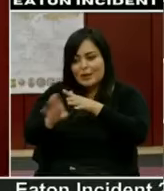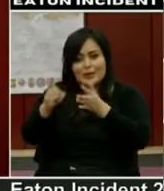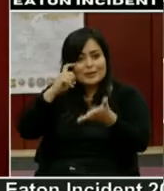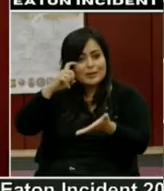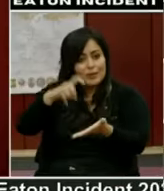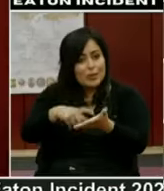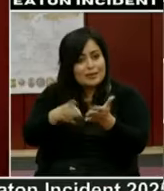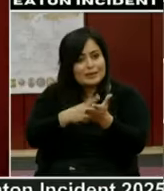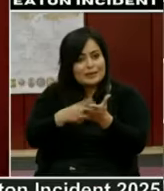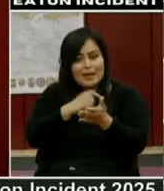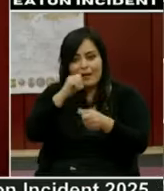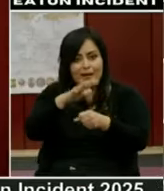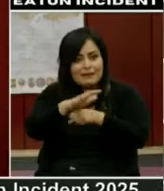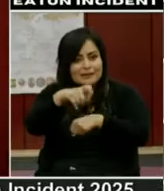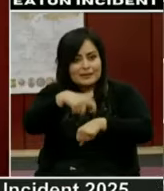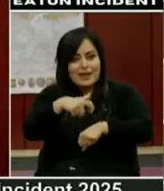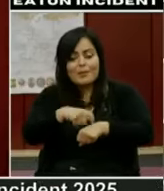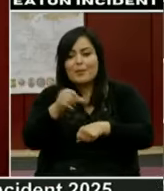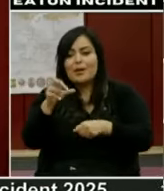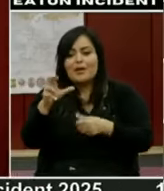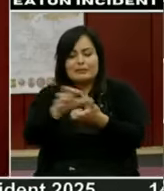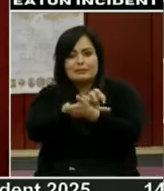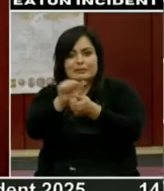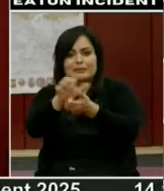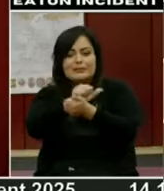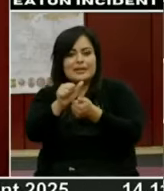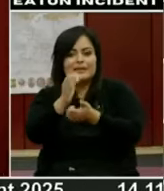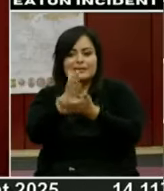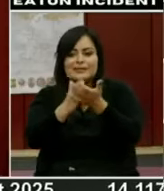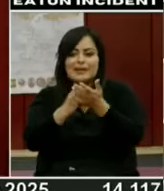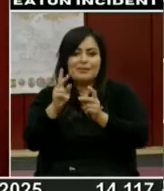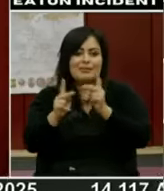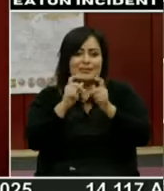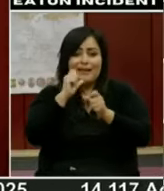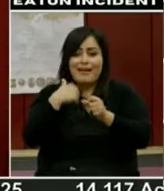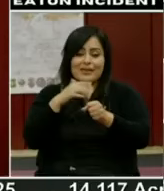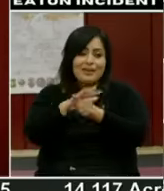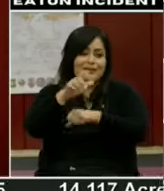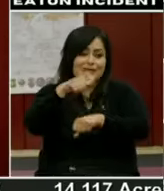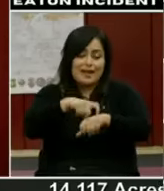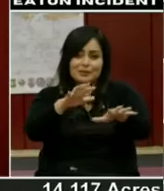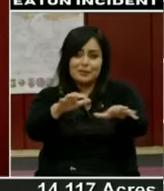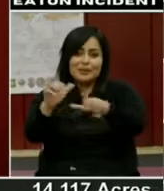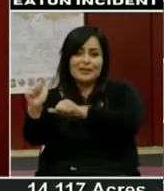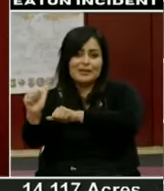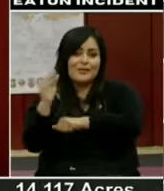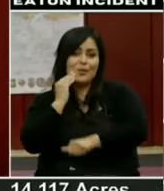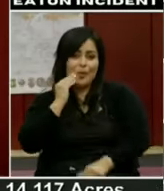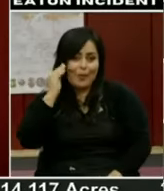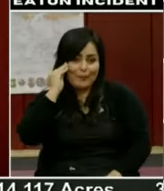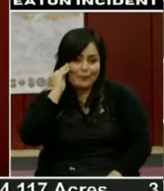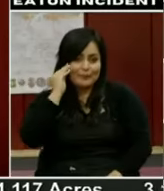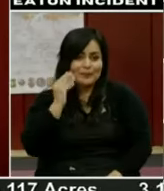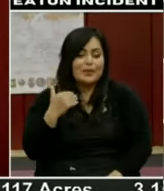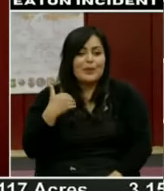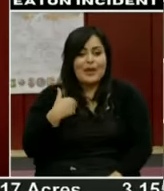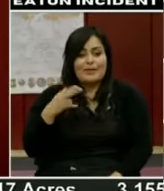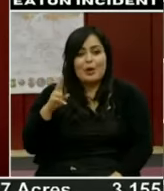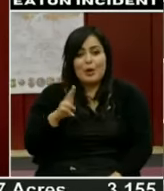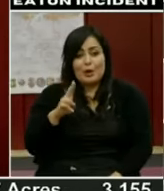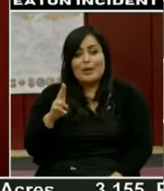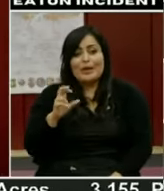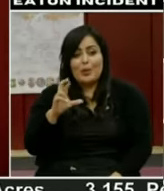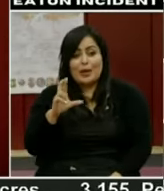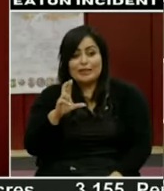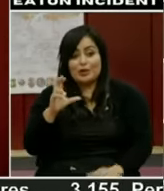and the amount of destruction did not allow everyone efficient time to get out of the area. So we have urban search and rescue teams from